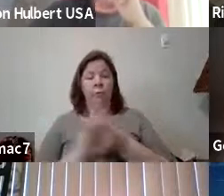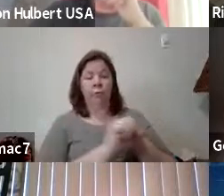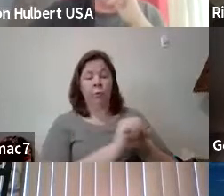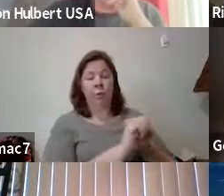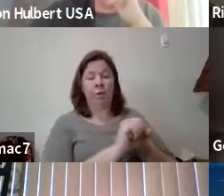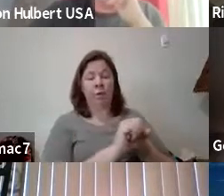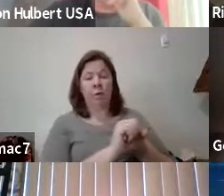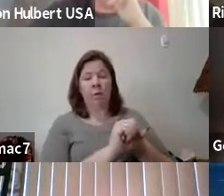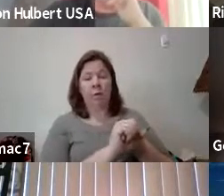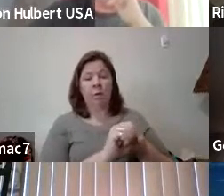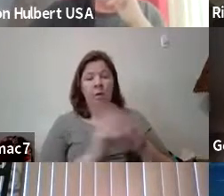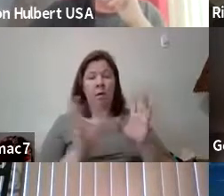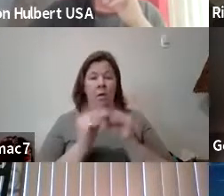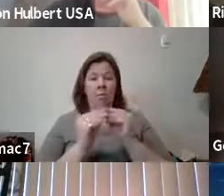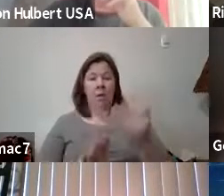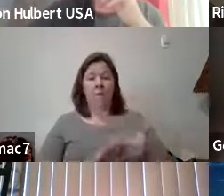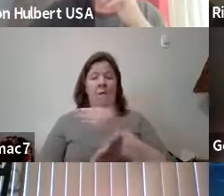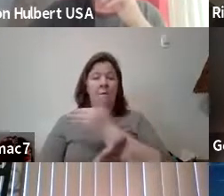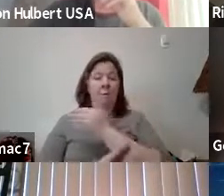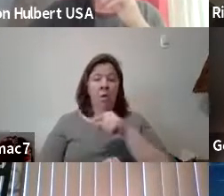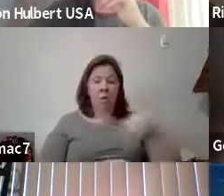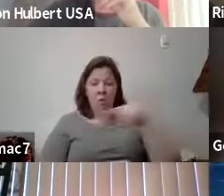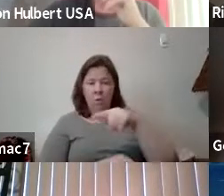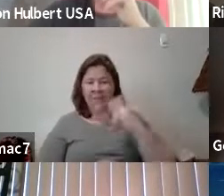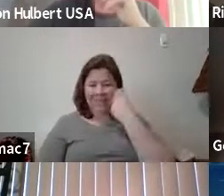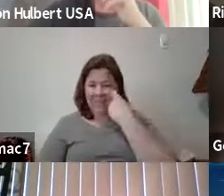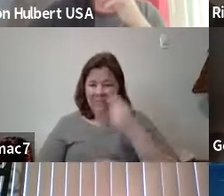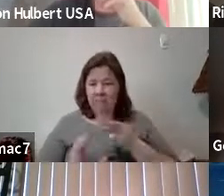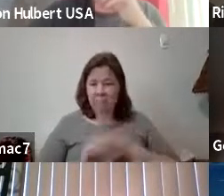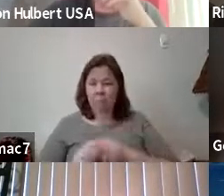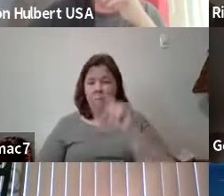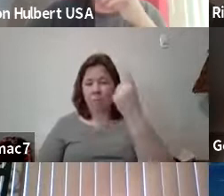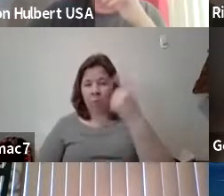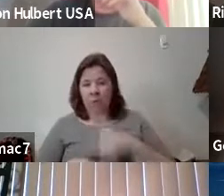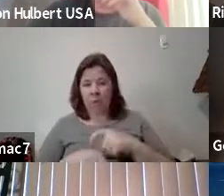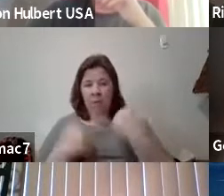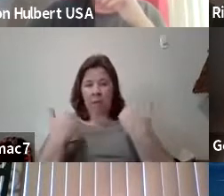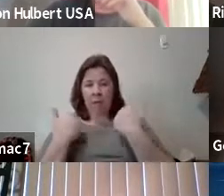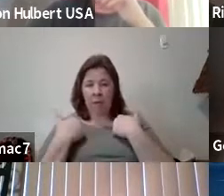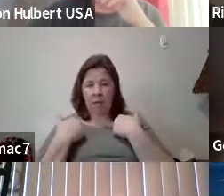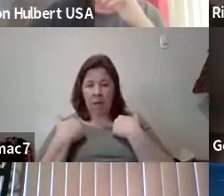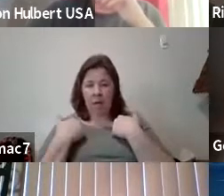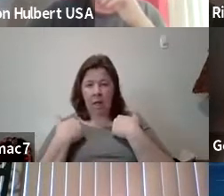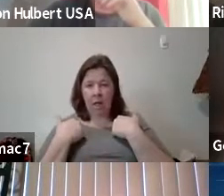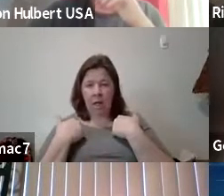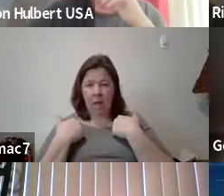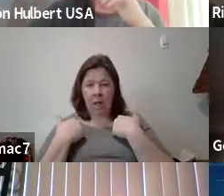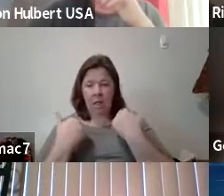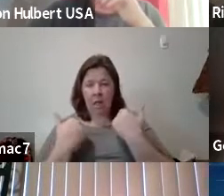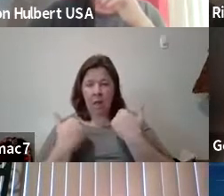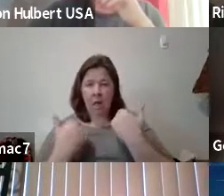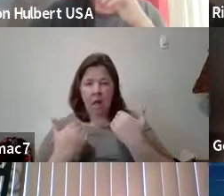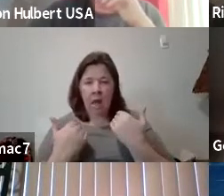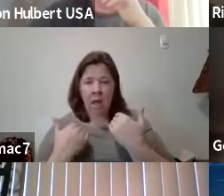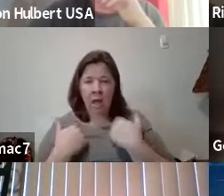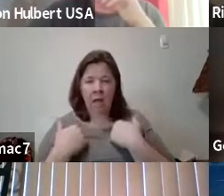our meetings before and those who are joining for the first time. We have a poll that runs throughout the course of the meeting.